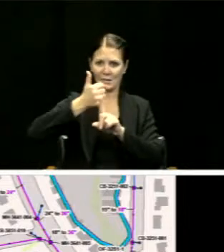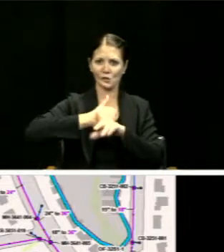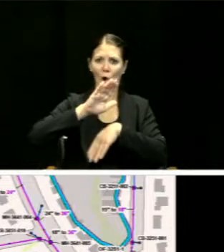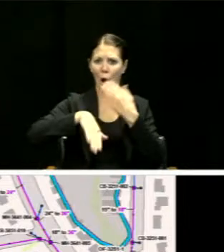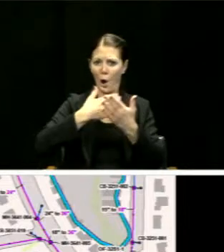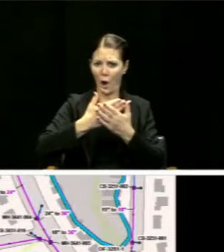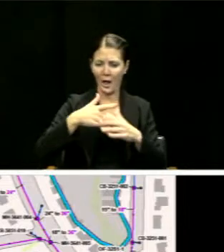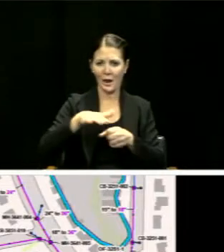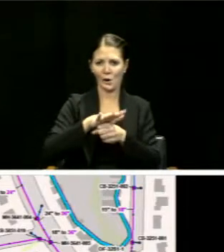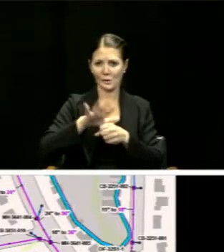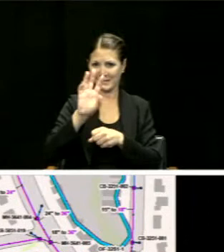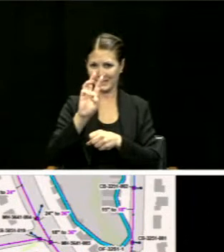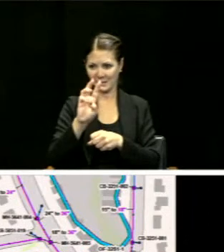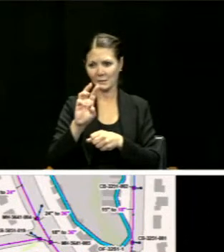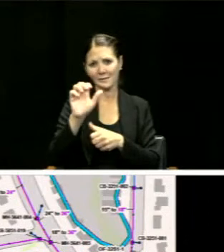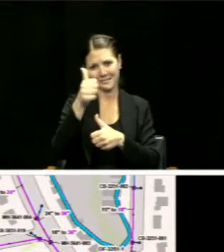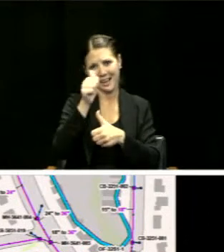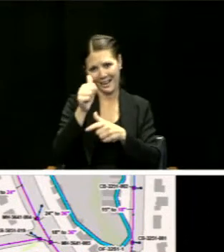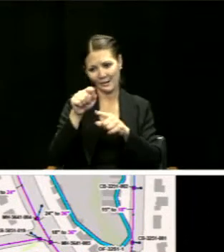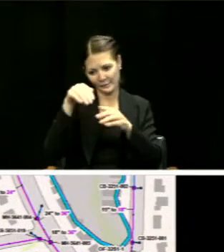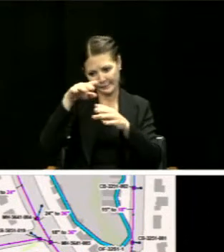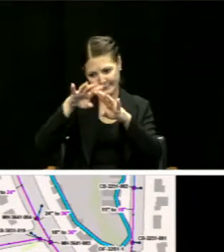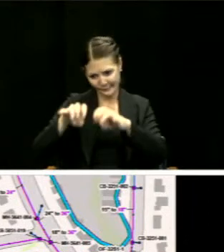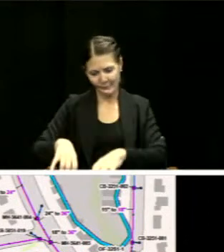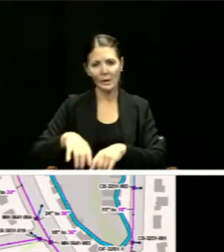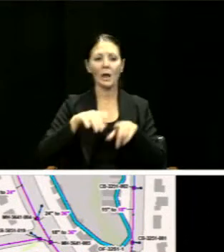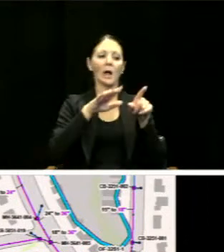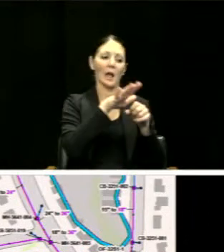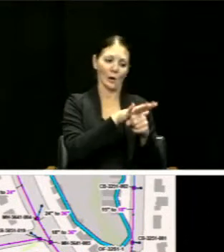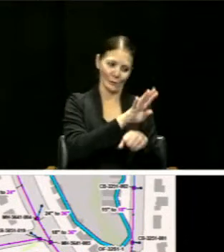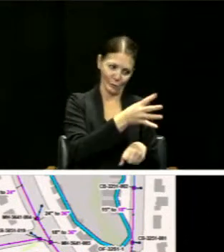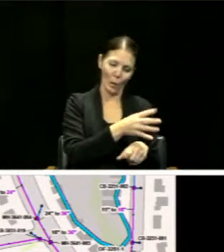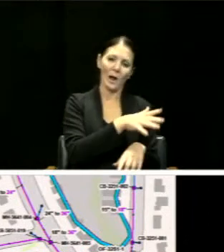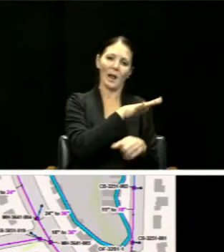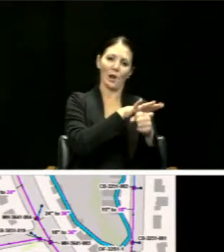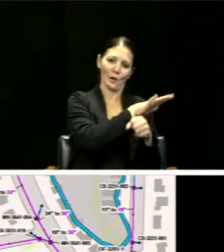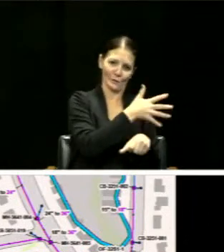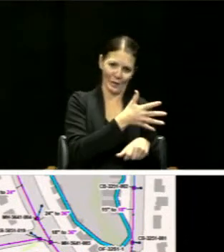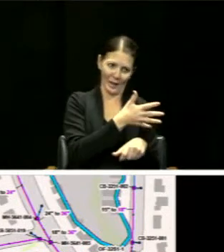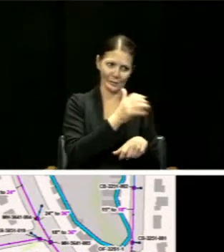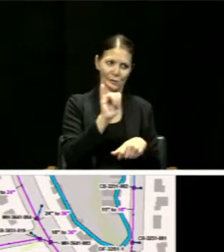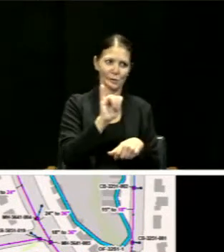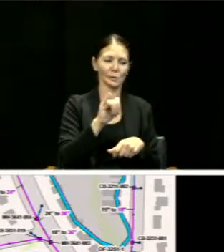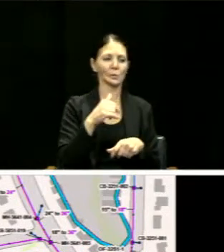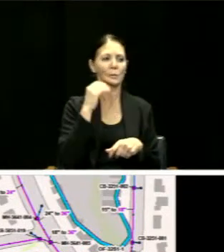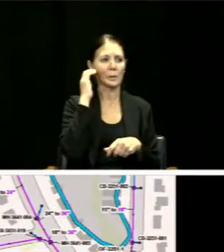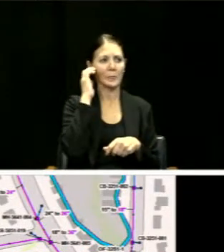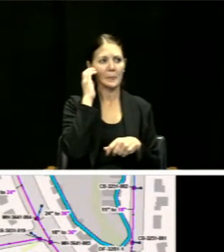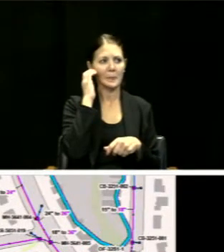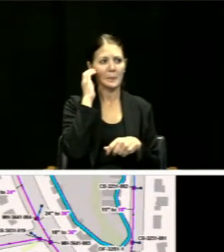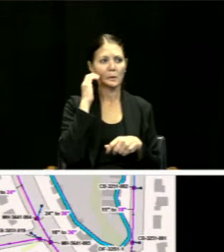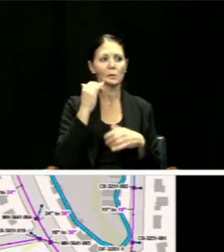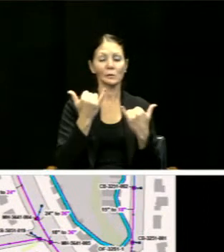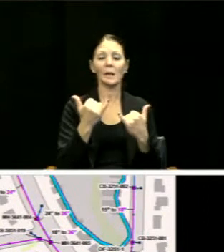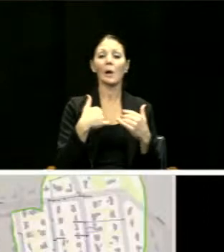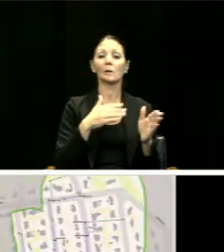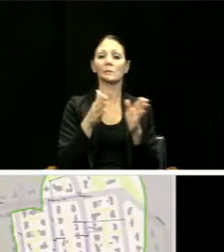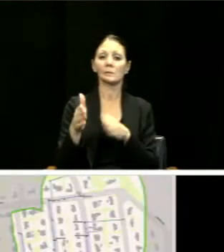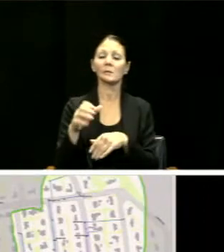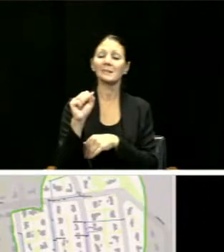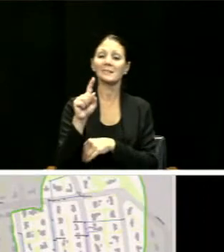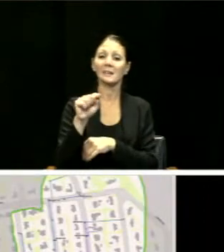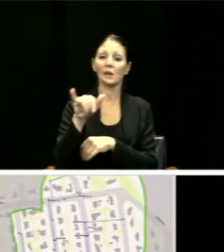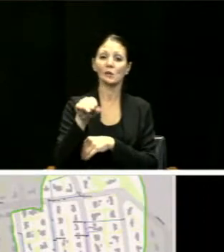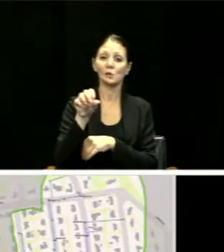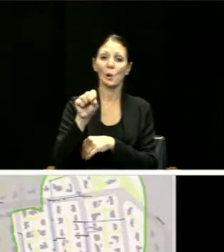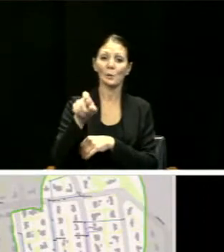has the 10 areas as well as areas 4 and area 5. So I will go over the one now in St. Joseph's Tributary.